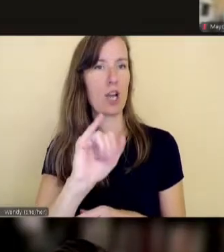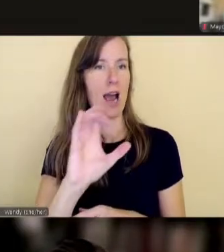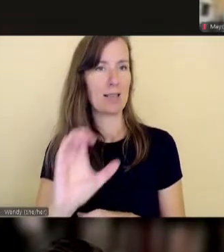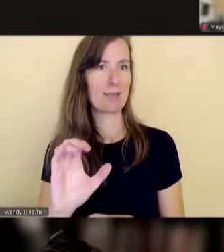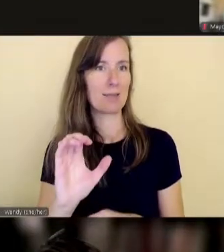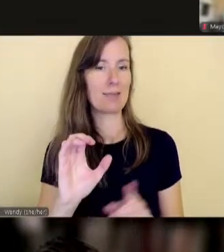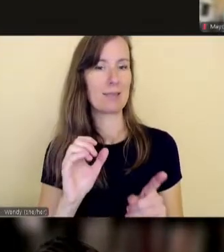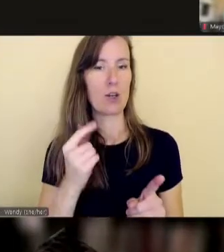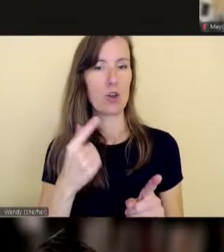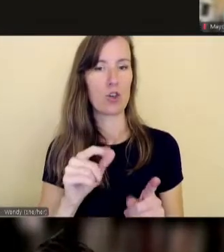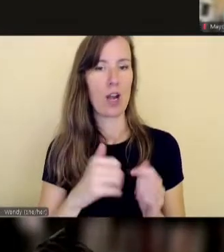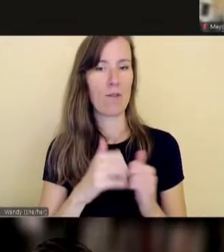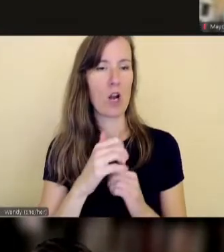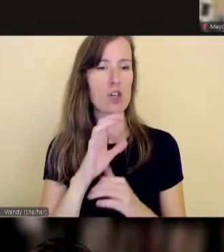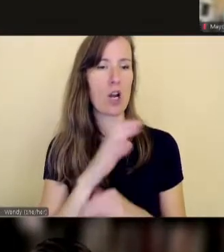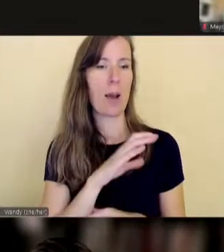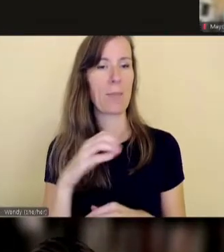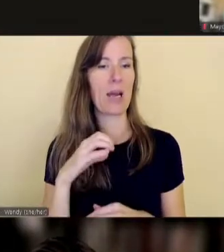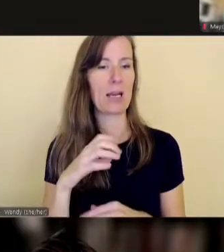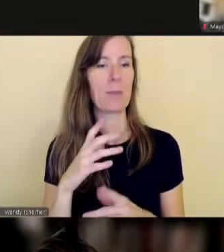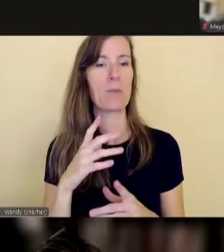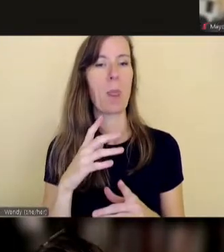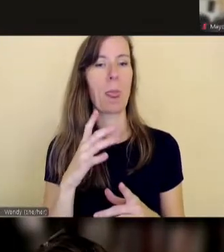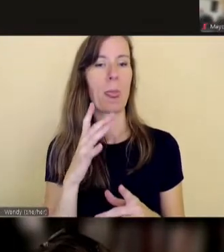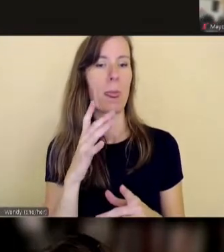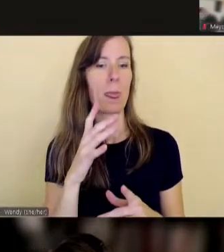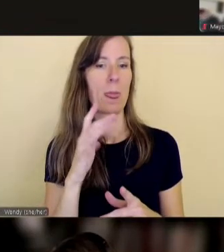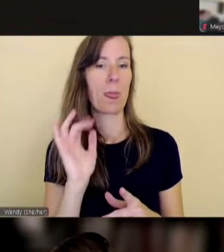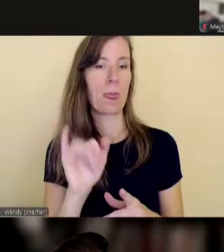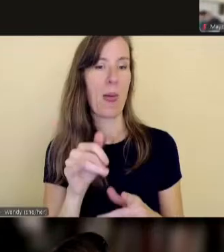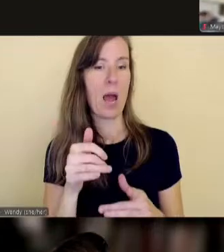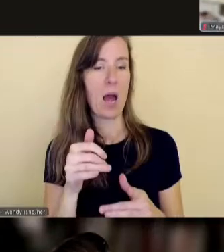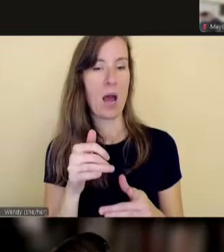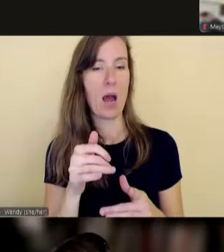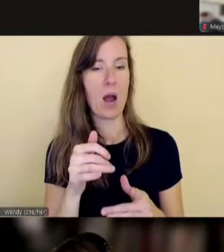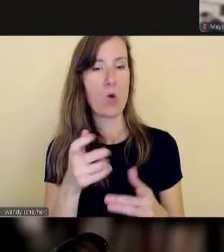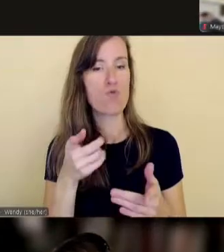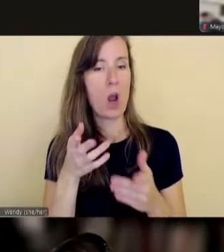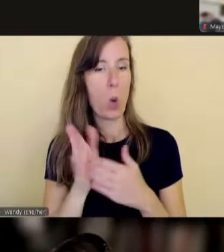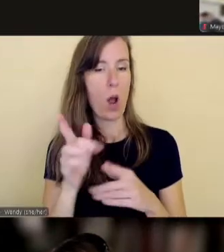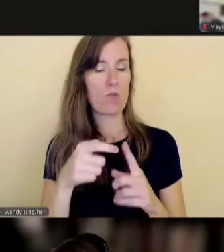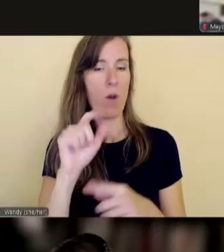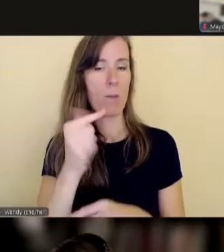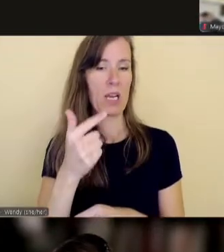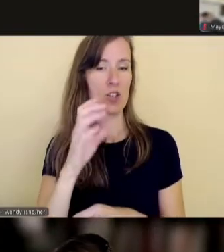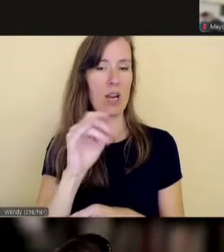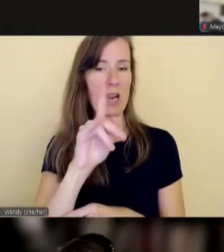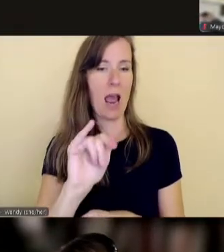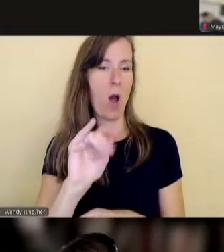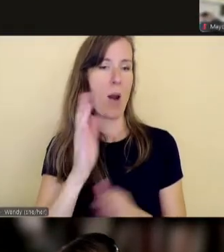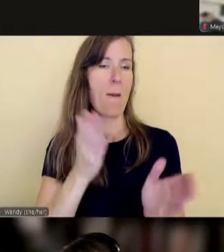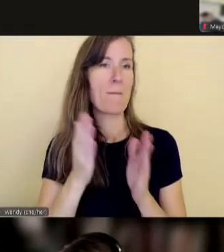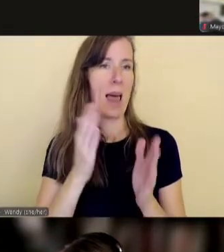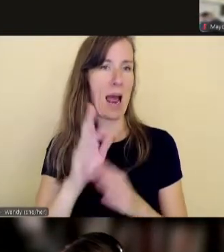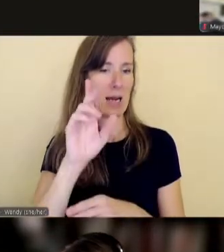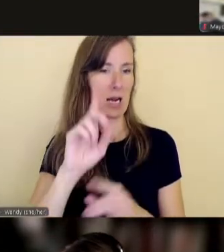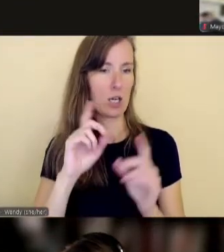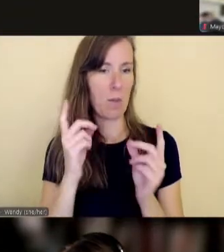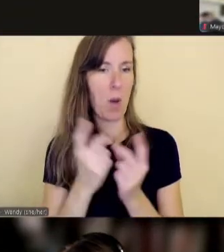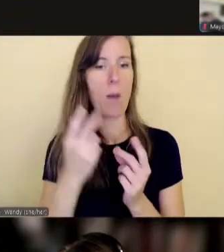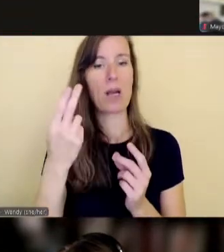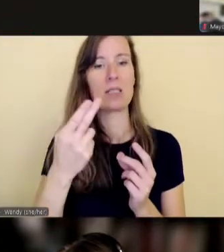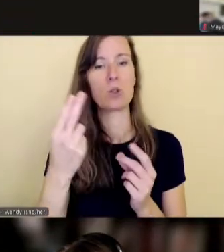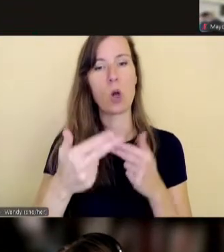forwarded a request from the Prince George's County Planning Department Historic Preservation Section for comments on an historic area work